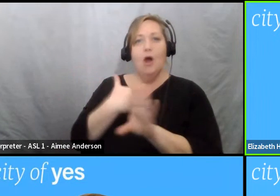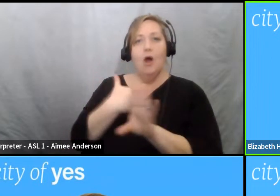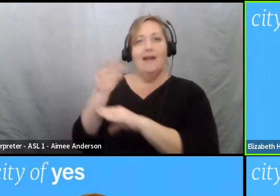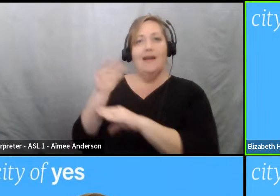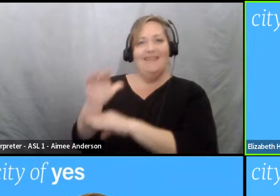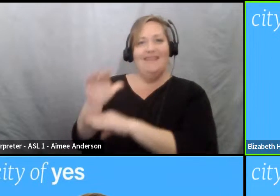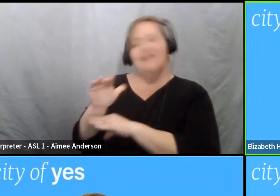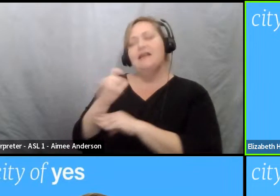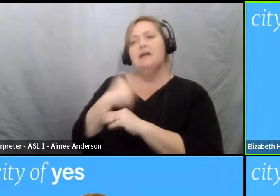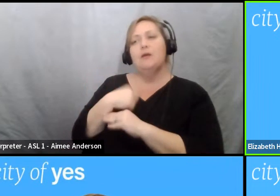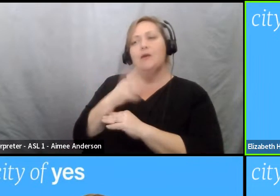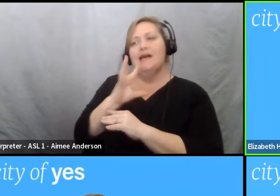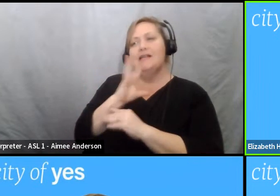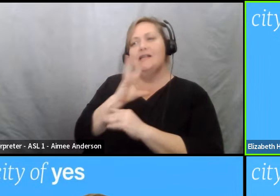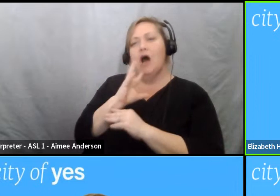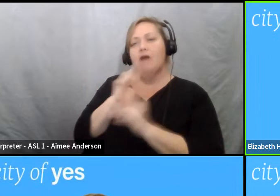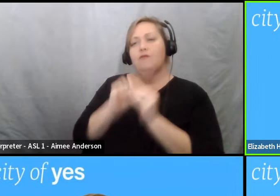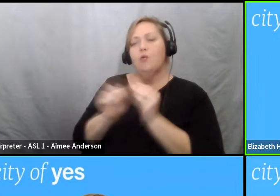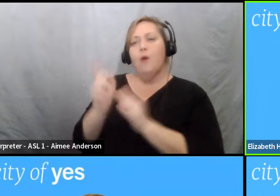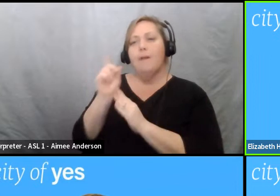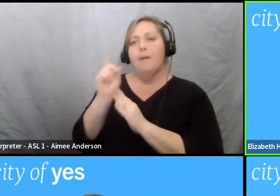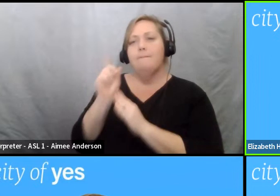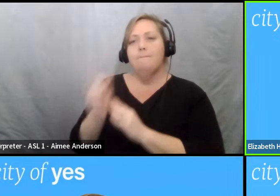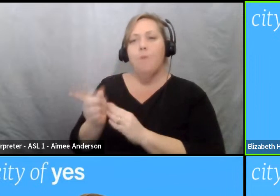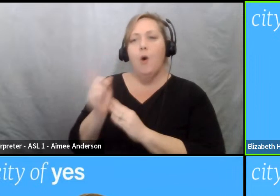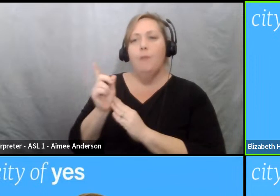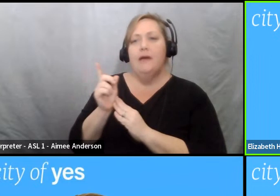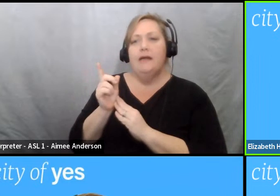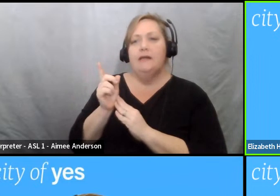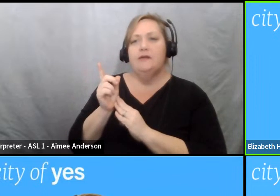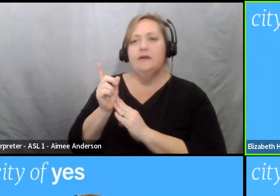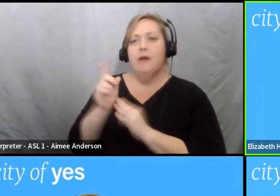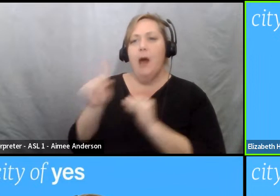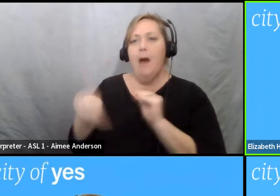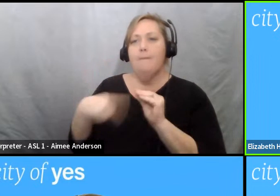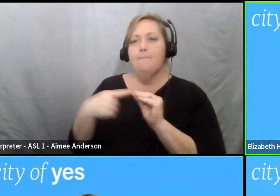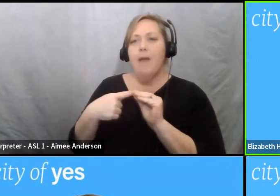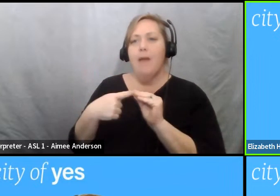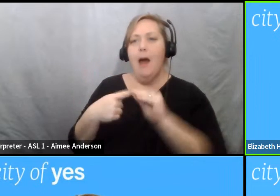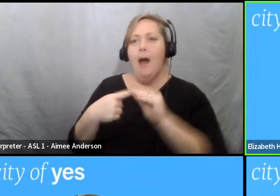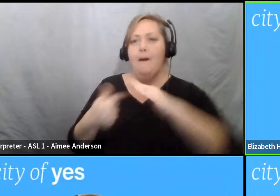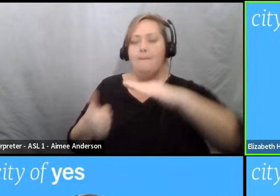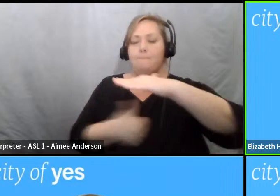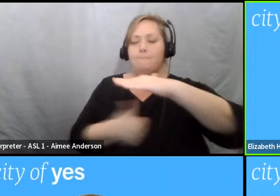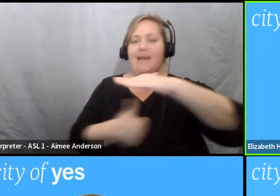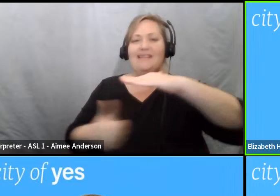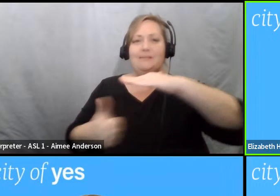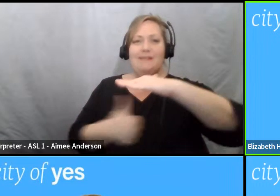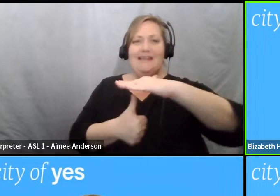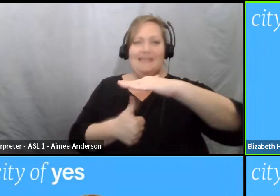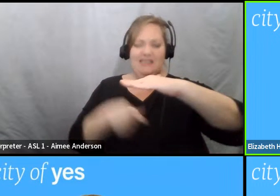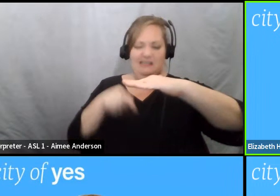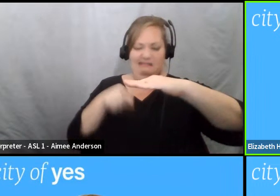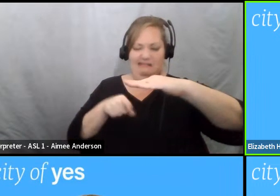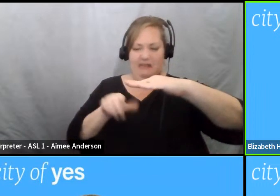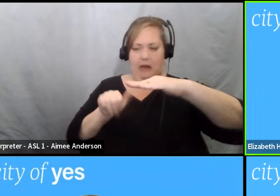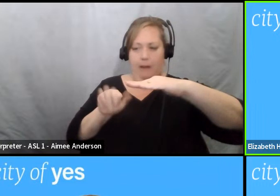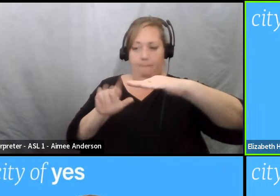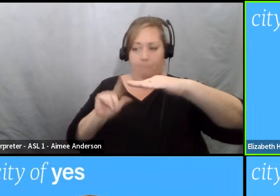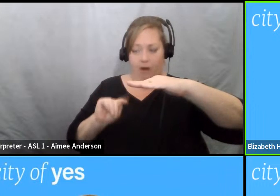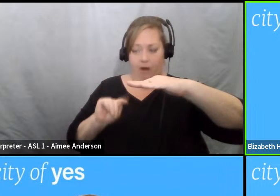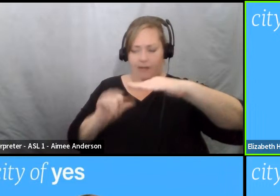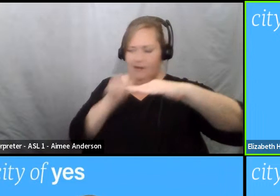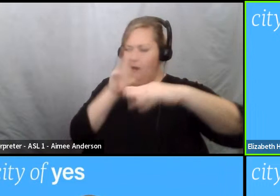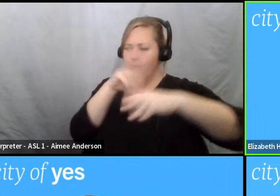Can we talk for a moment about basement apartments? That wasn't part of the conversation